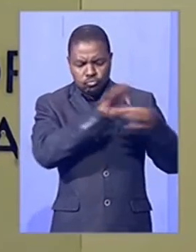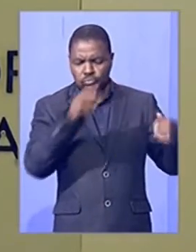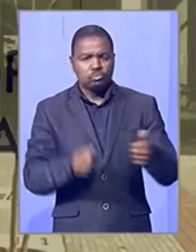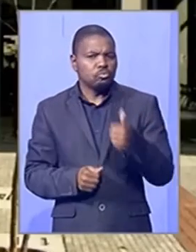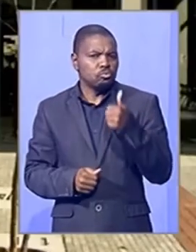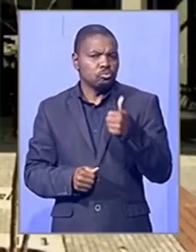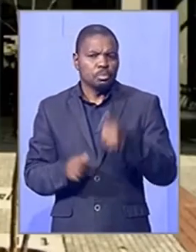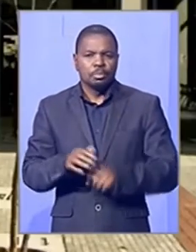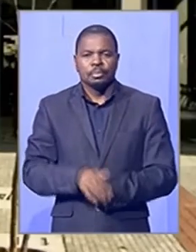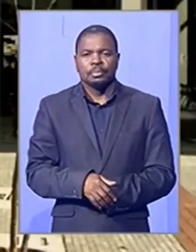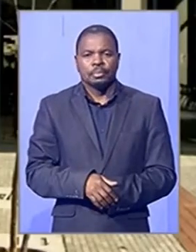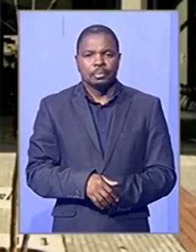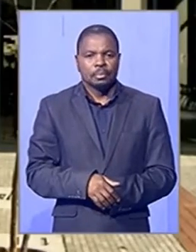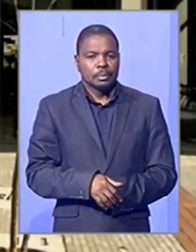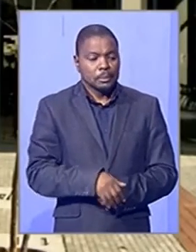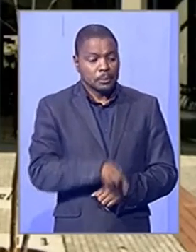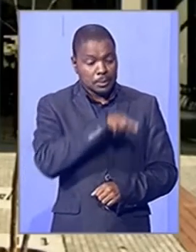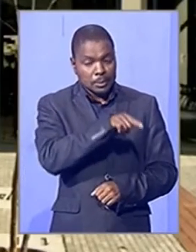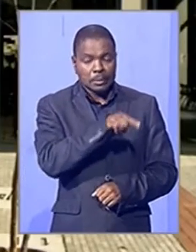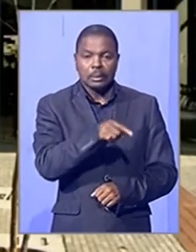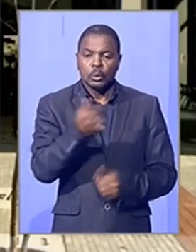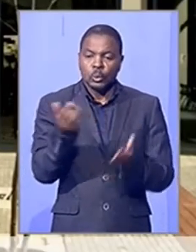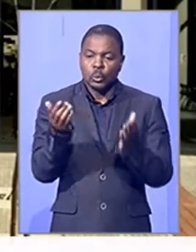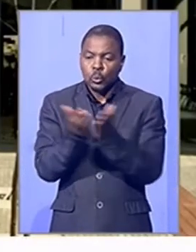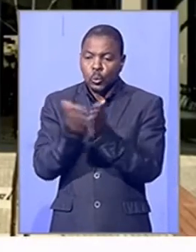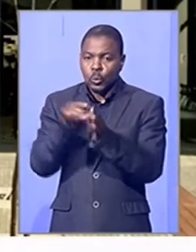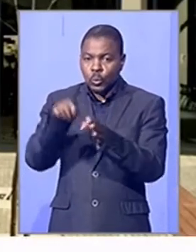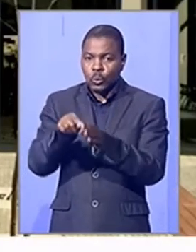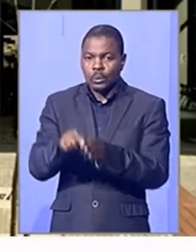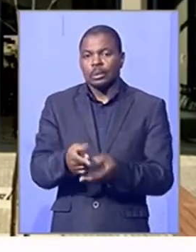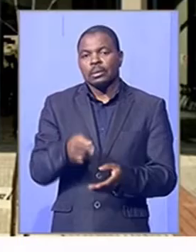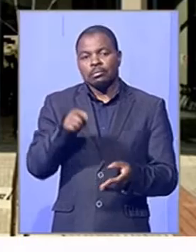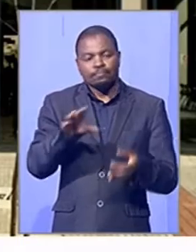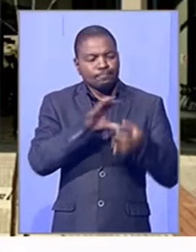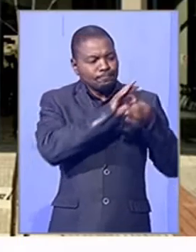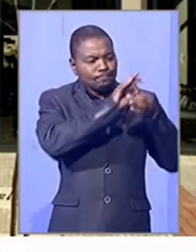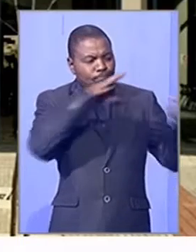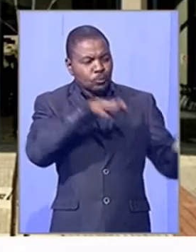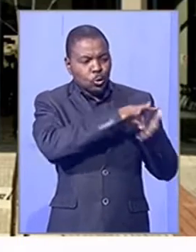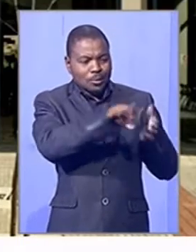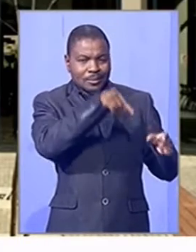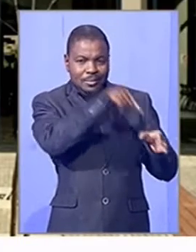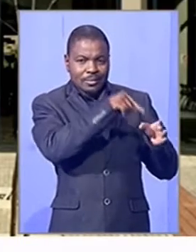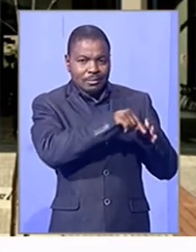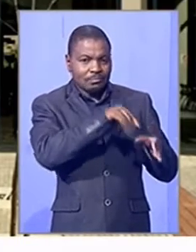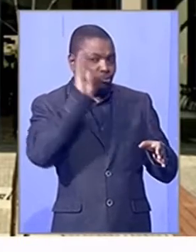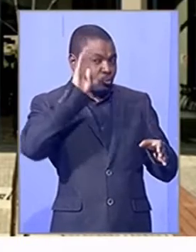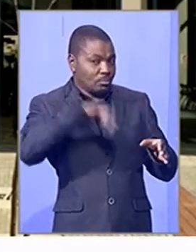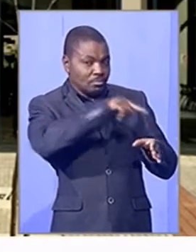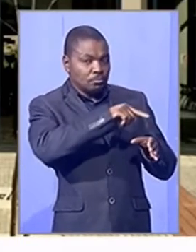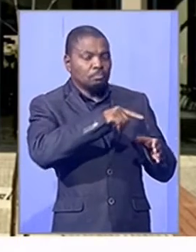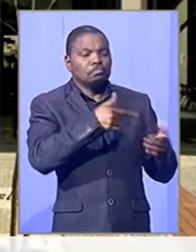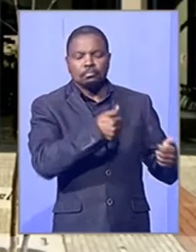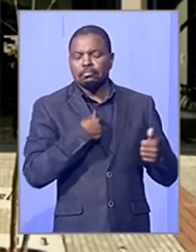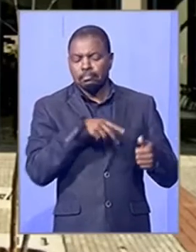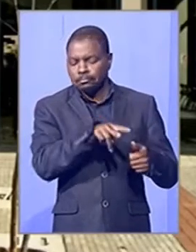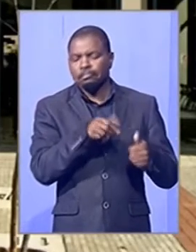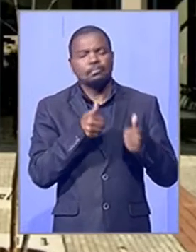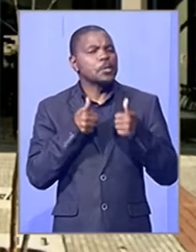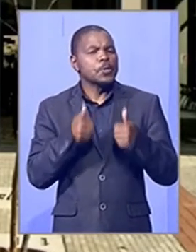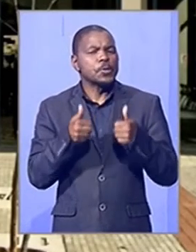nkilweng. Positive actions that were taken by the school by deaccrediting that facility was good,